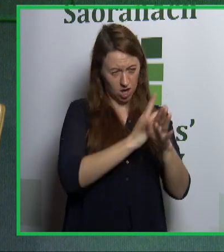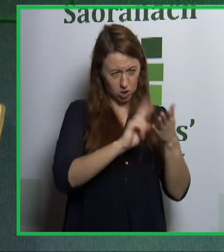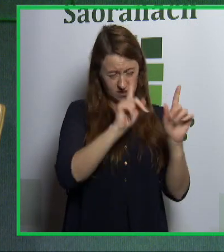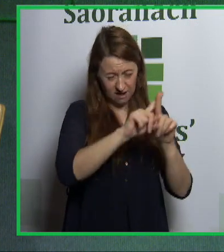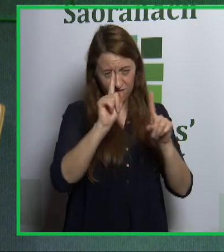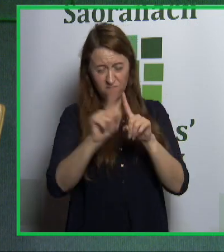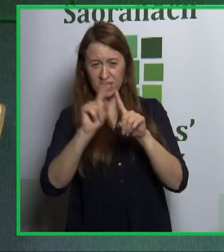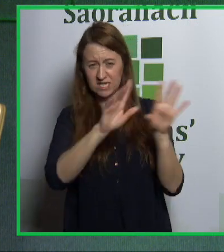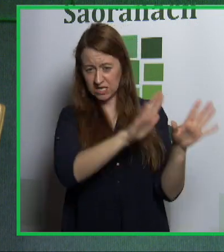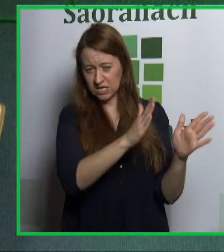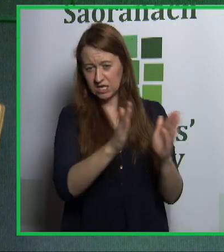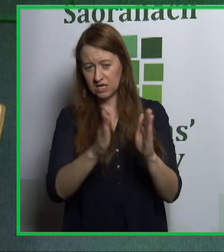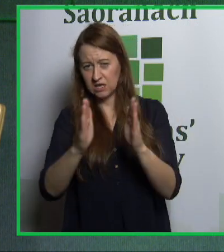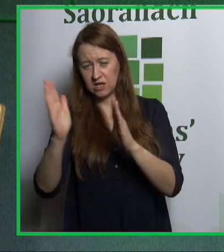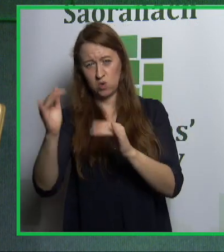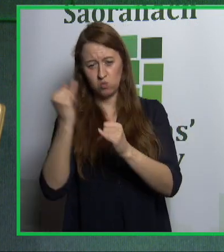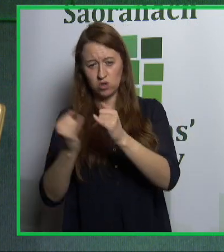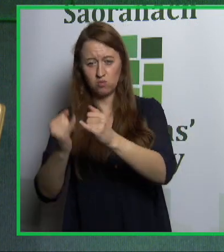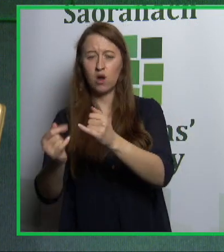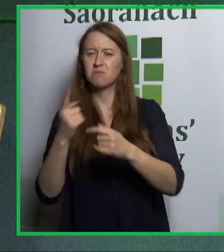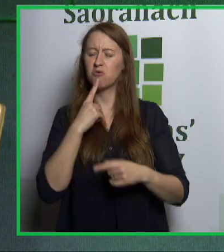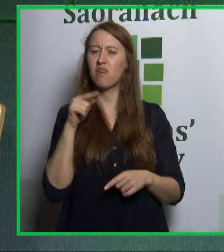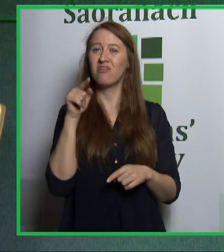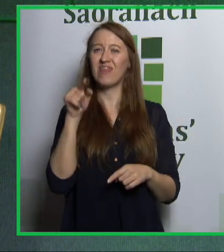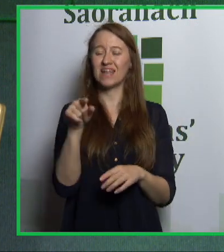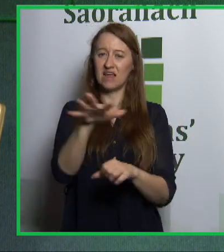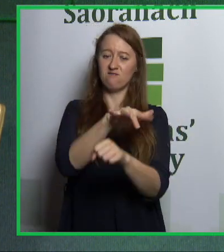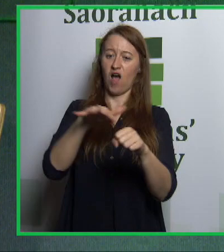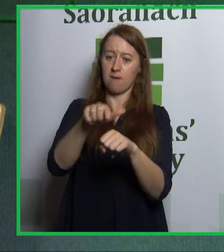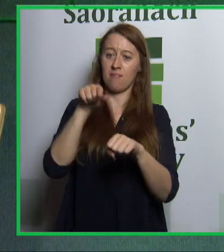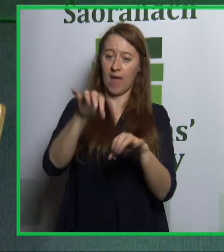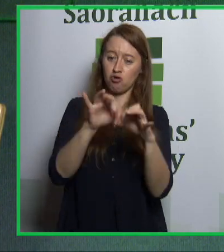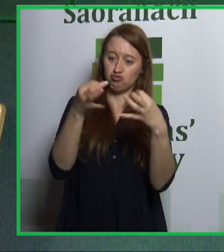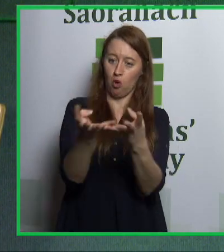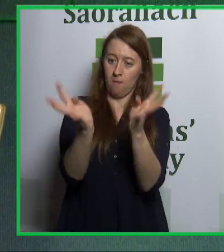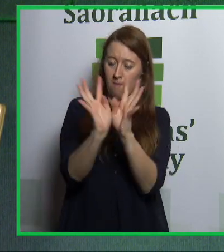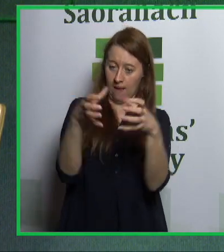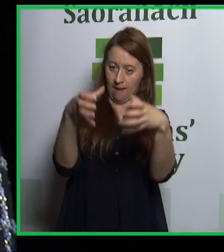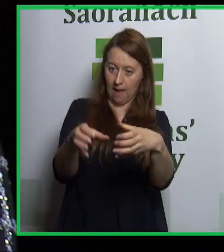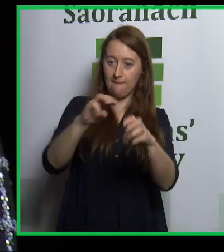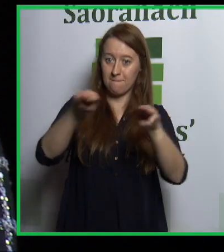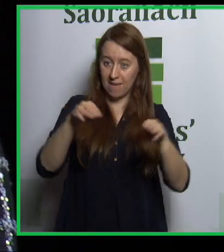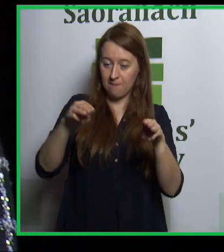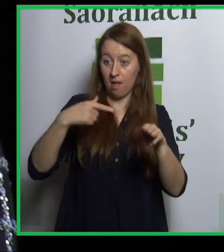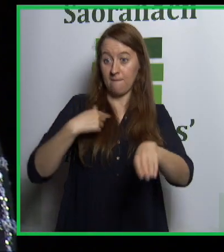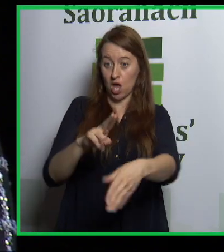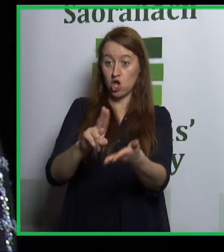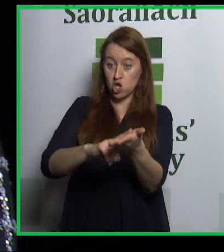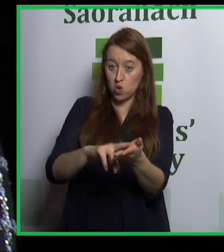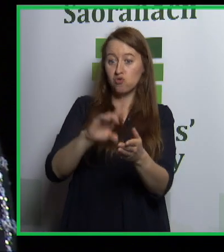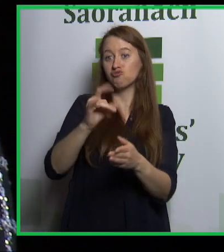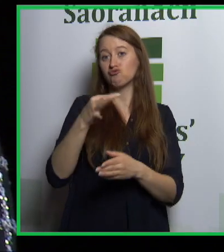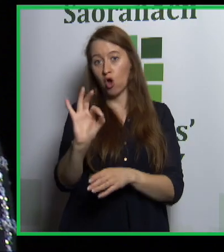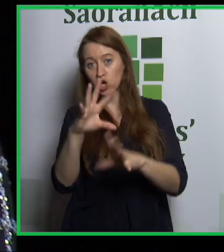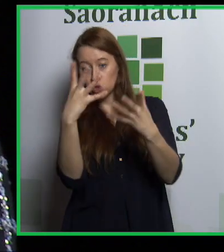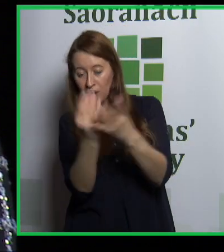it's like you feel love, you feel like a connection, you know, and like Belonging. a belonging, yeah, a sense of